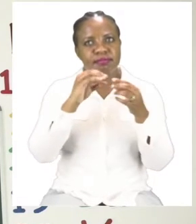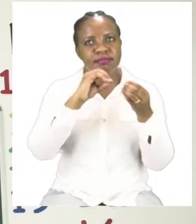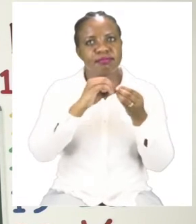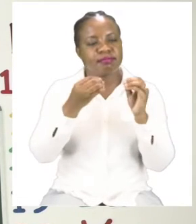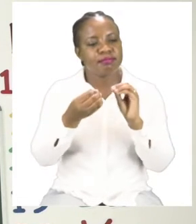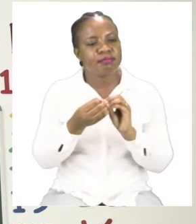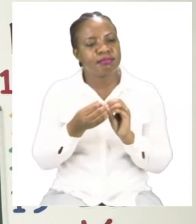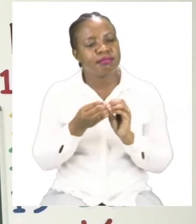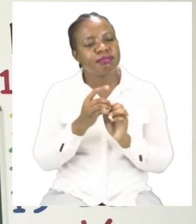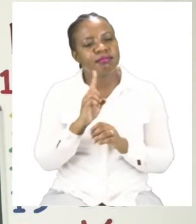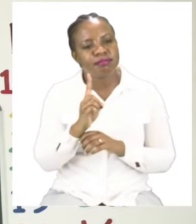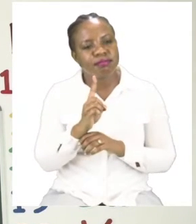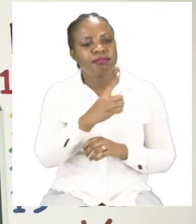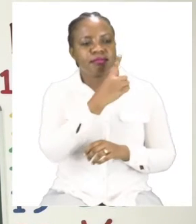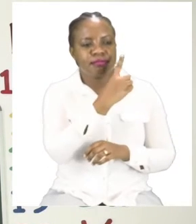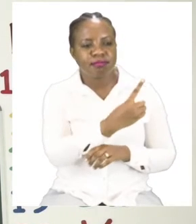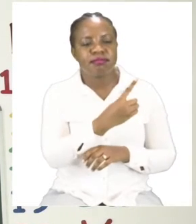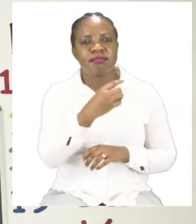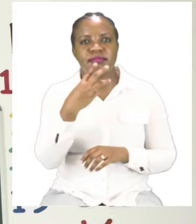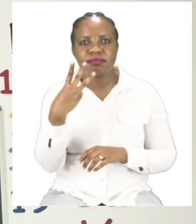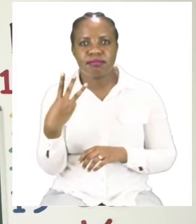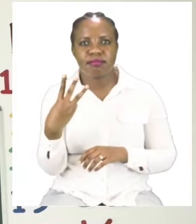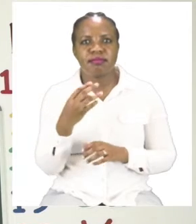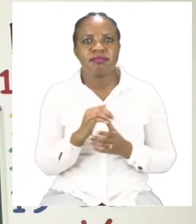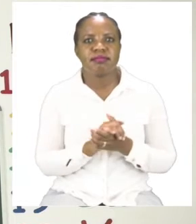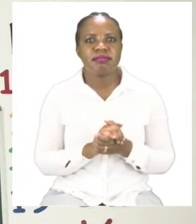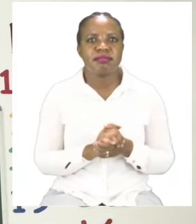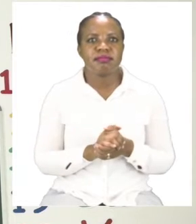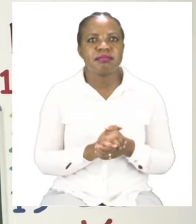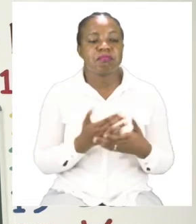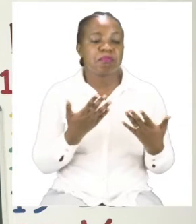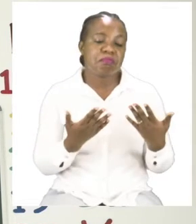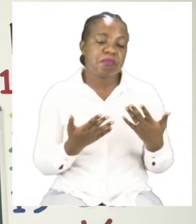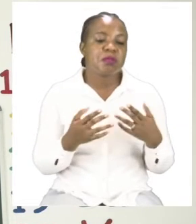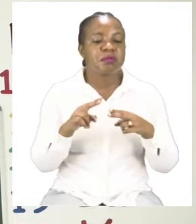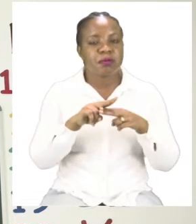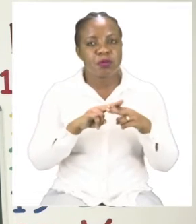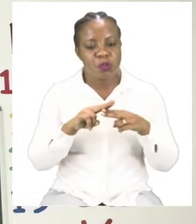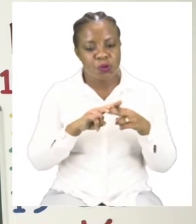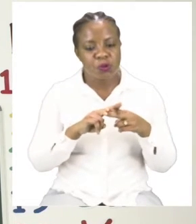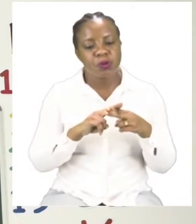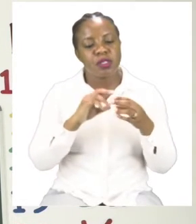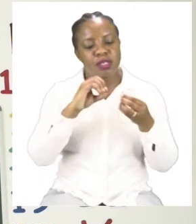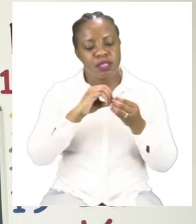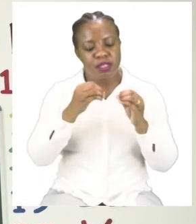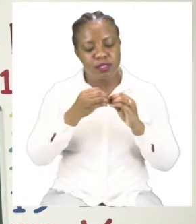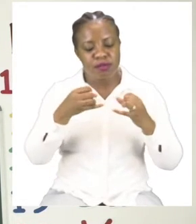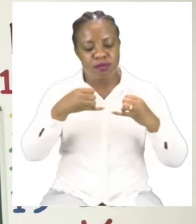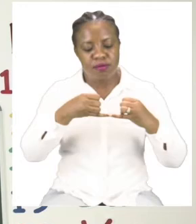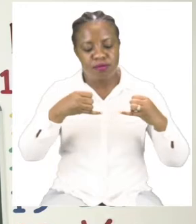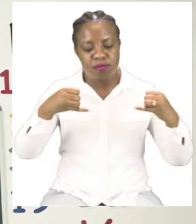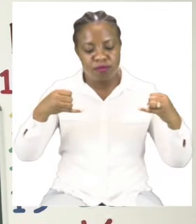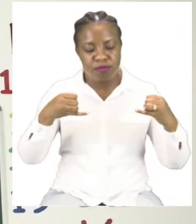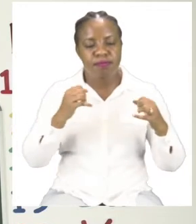us using our counters this time, we can actually use the number line to find out what the answer is.